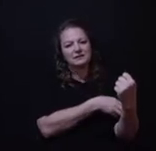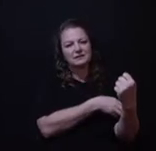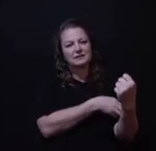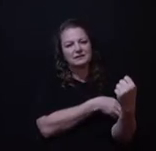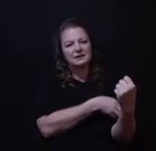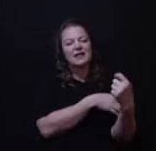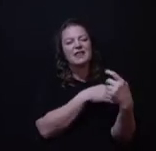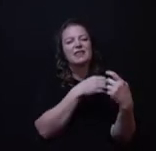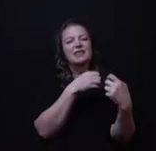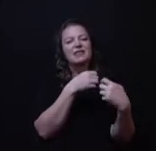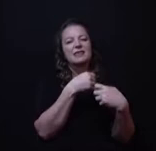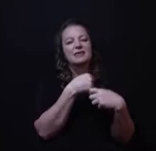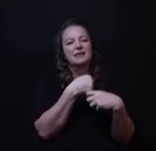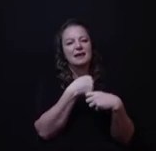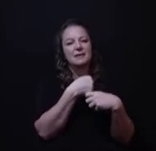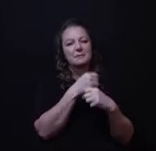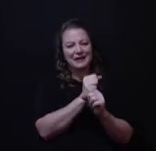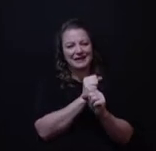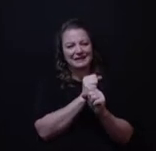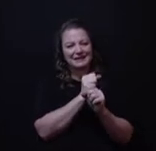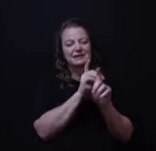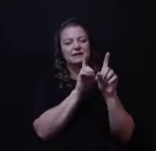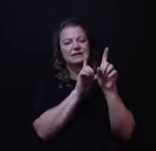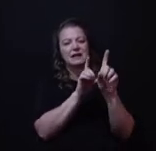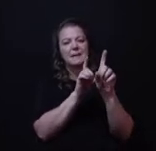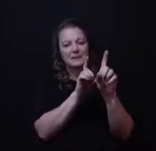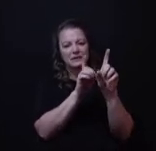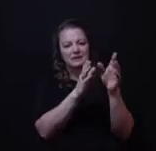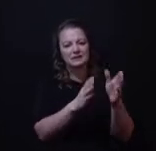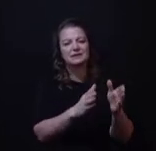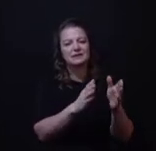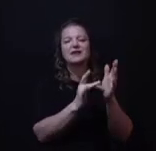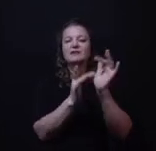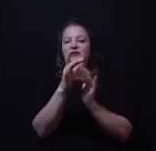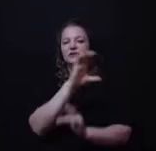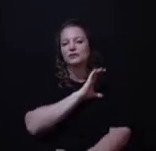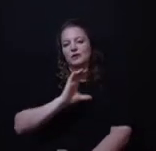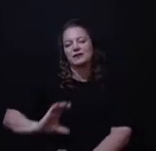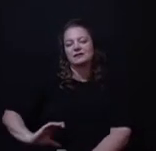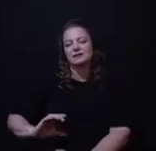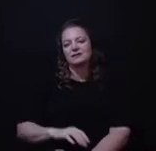that makes disciples of Jesus Christ.